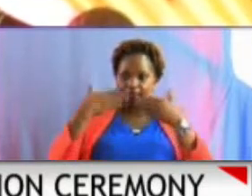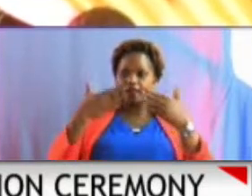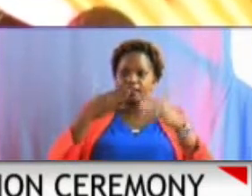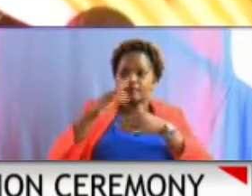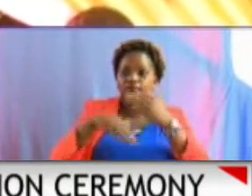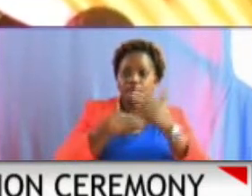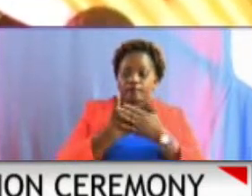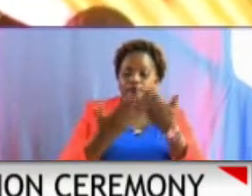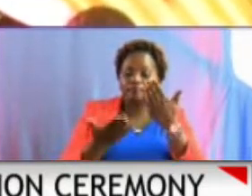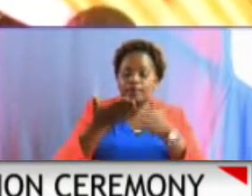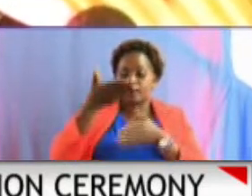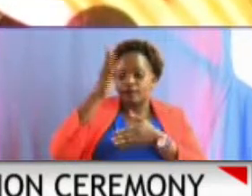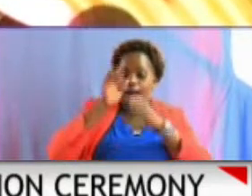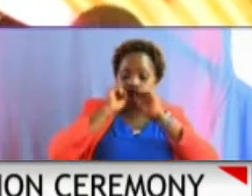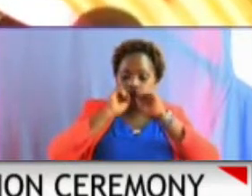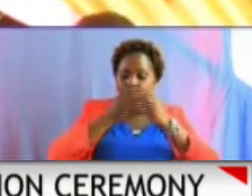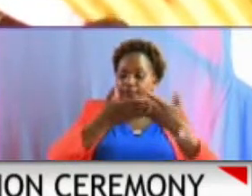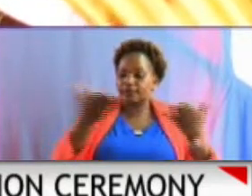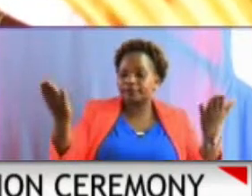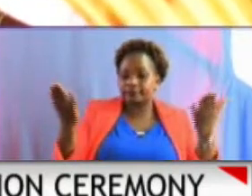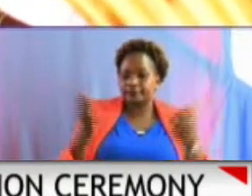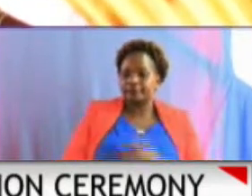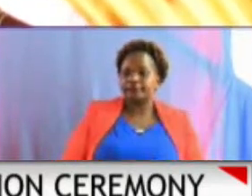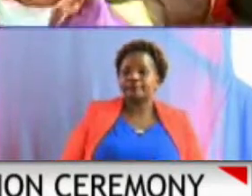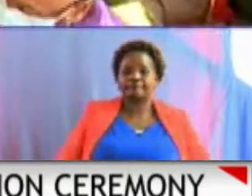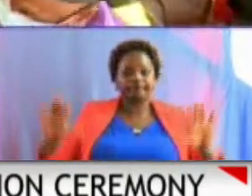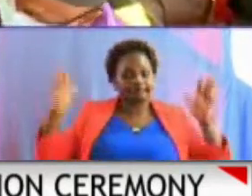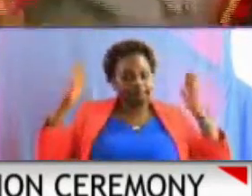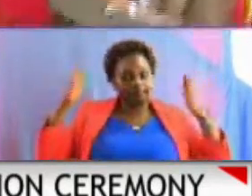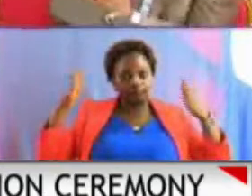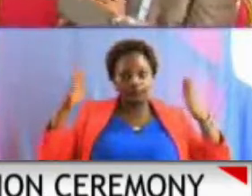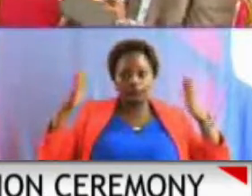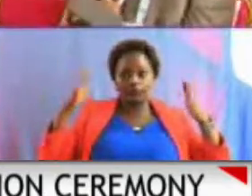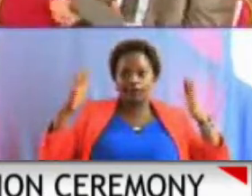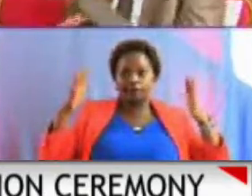all, and may God bless you.